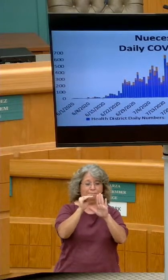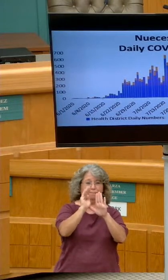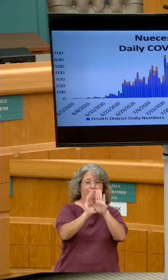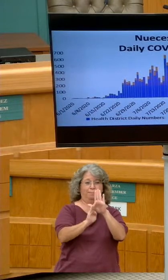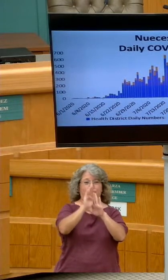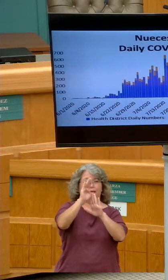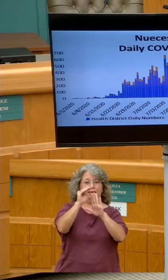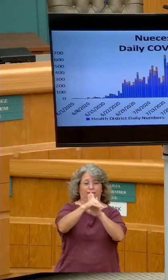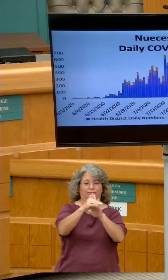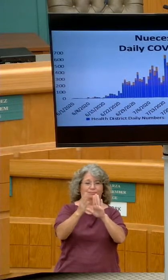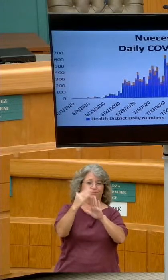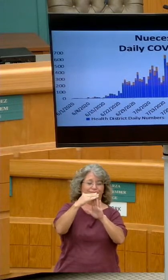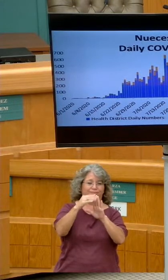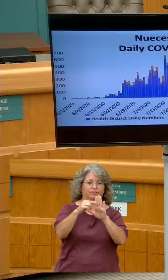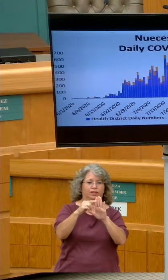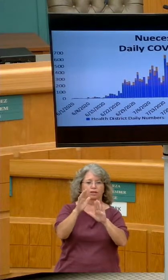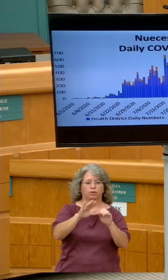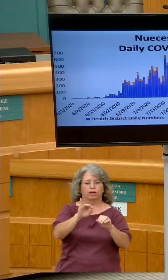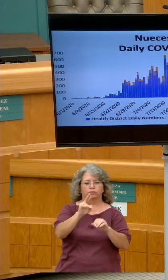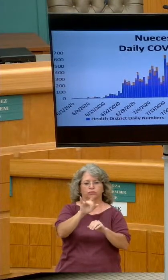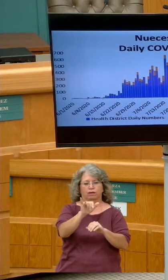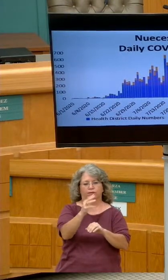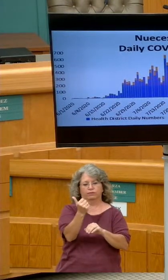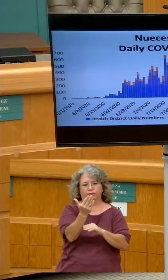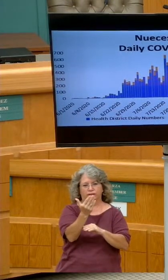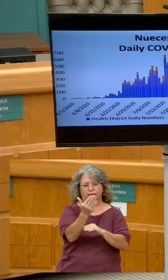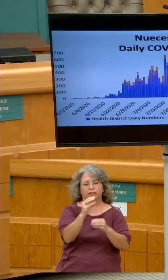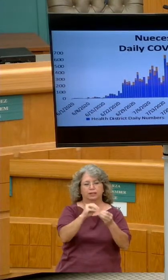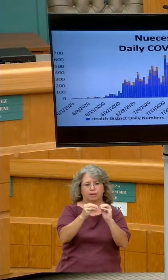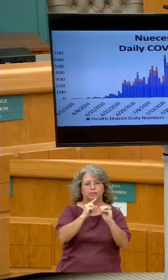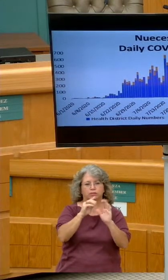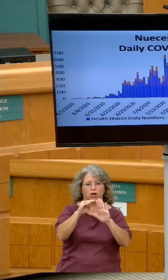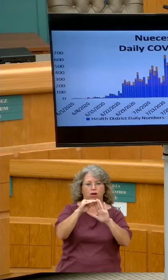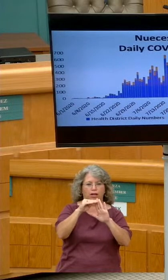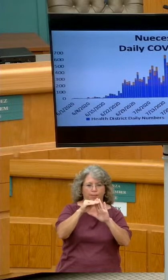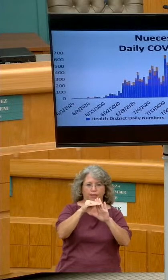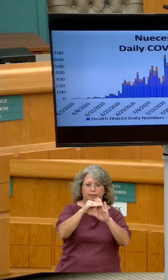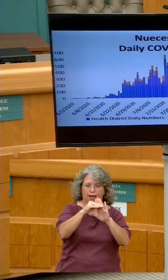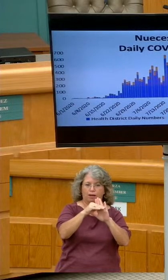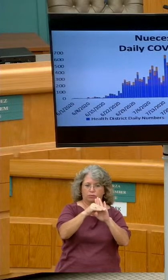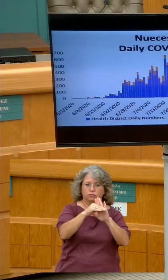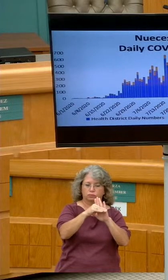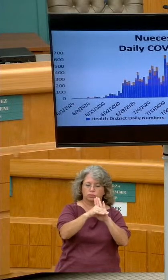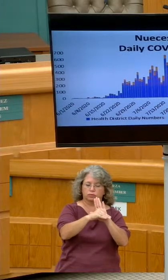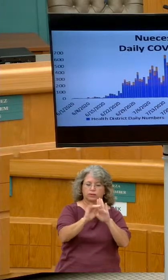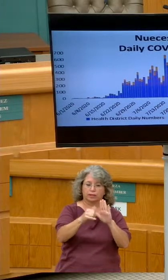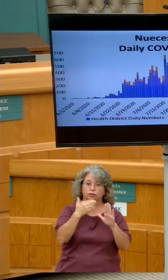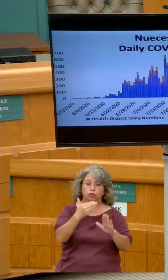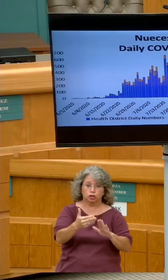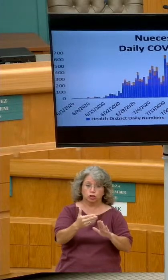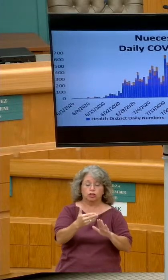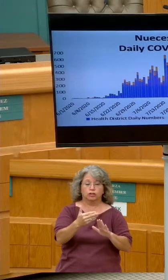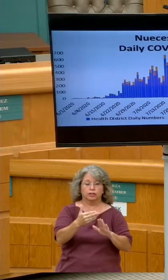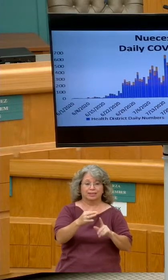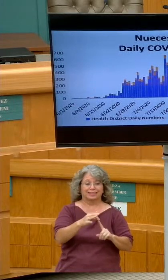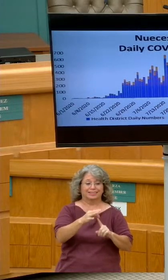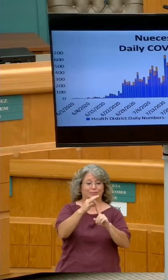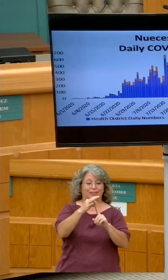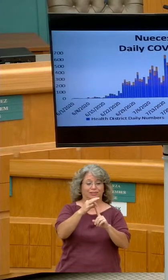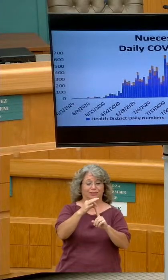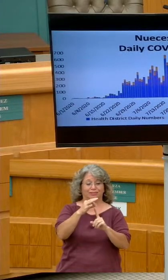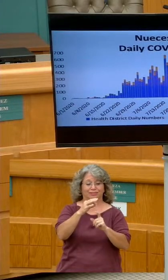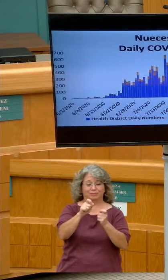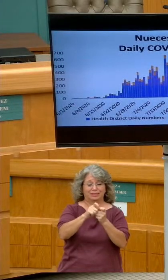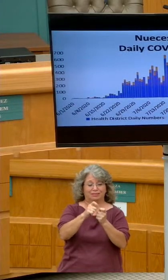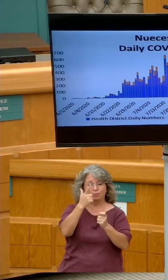it looks like, and the numbers are coming down, which is very good. Again, that's what we're wanting, especially as we're going into seasonal